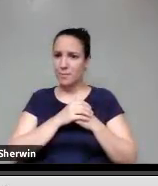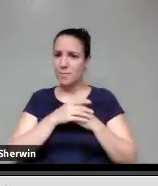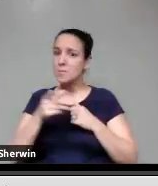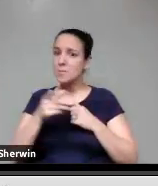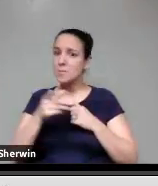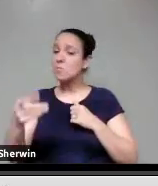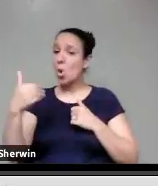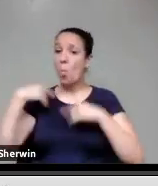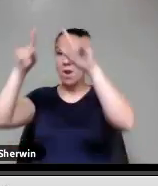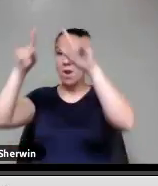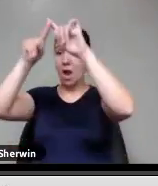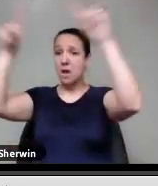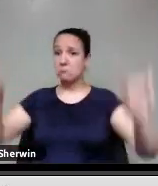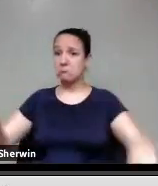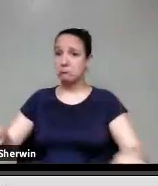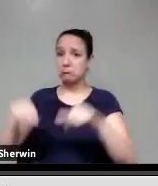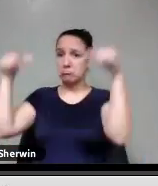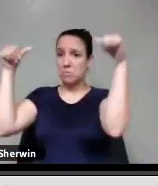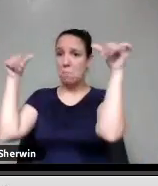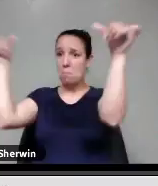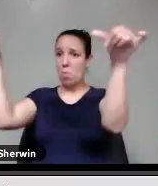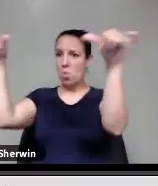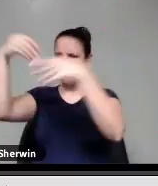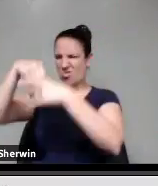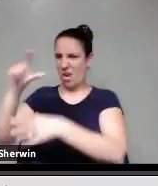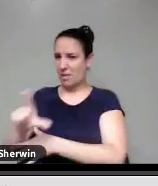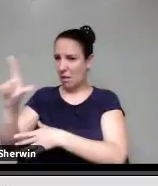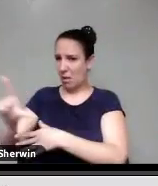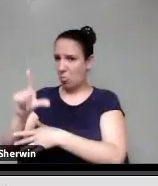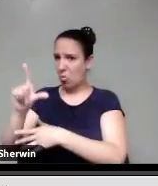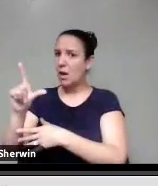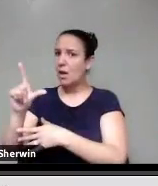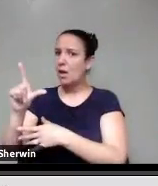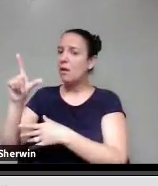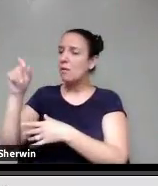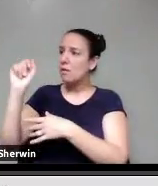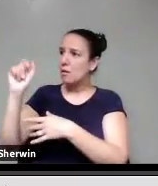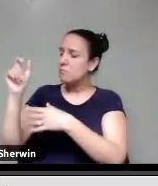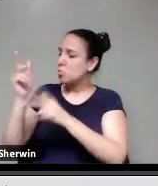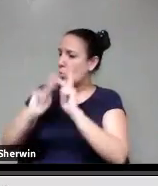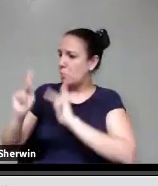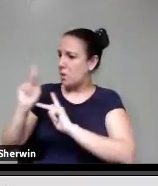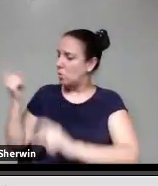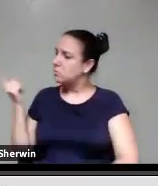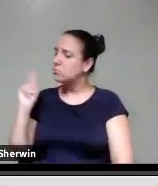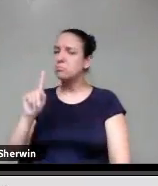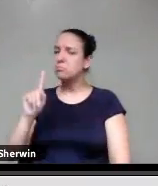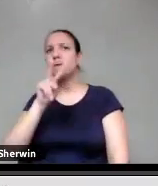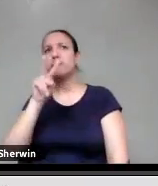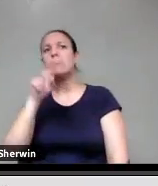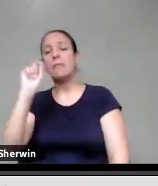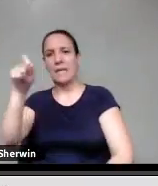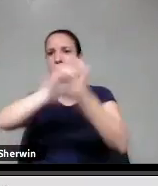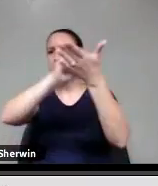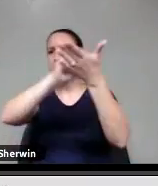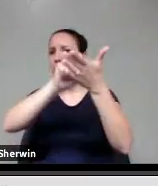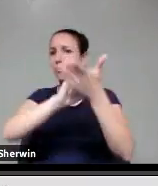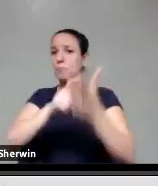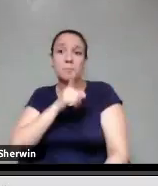what they wanted to see at their library. That's a great idea, and it's anonymous. They don't feel like they're put on the spot. They don't feel like they're in